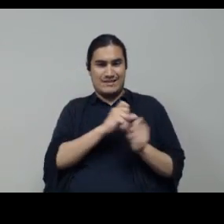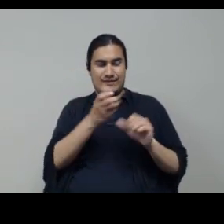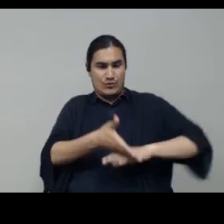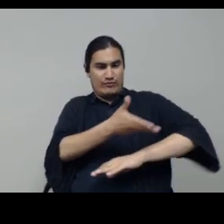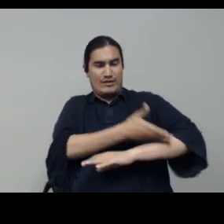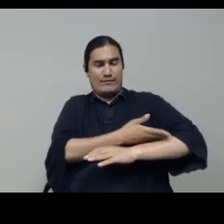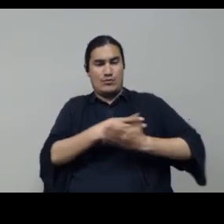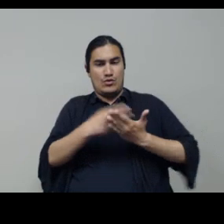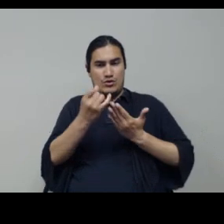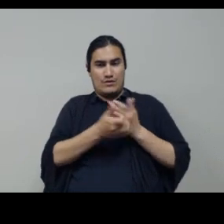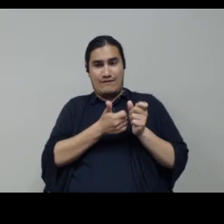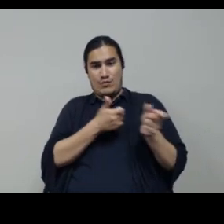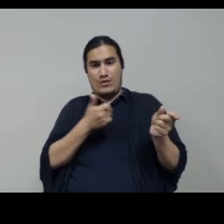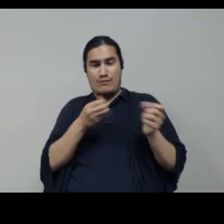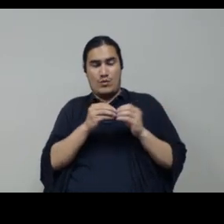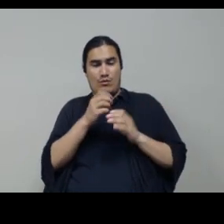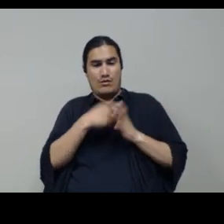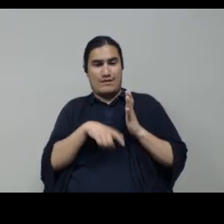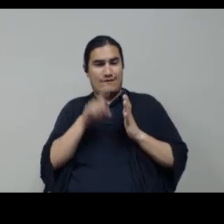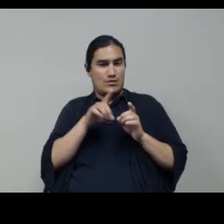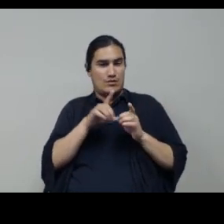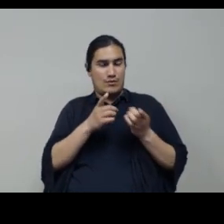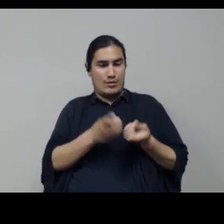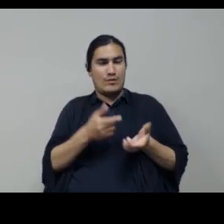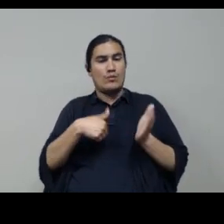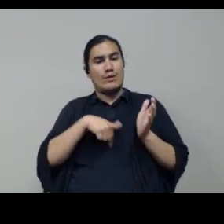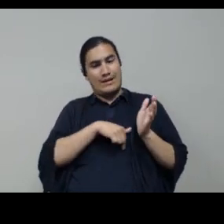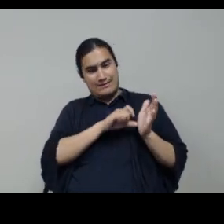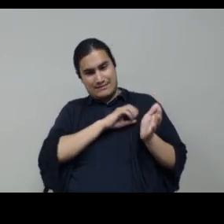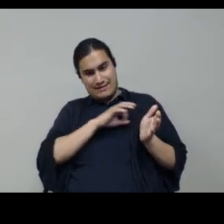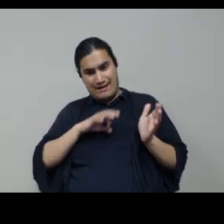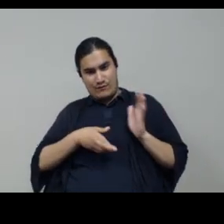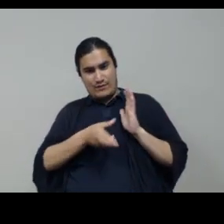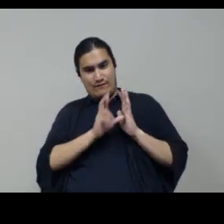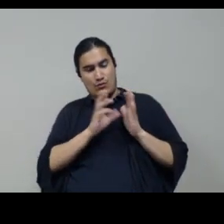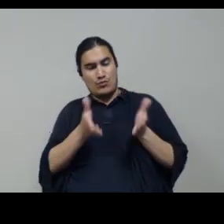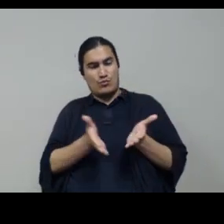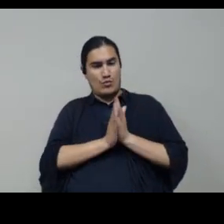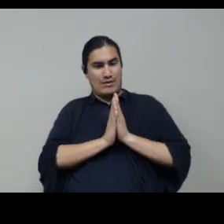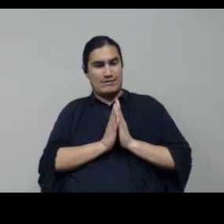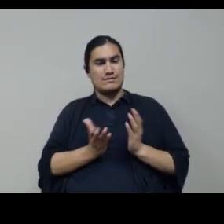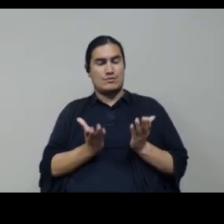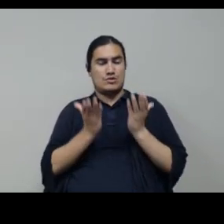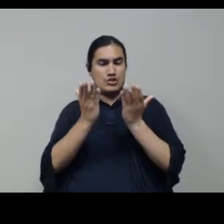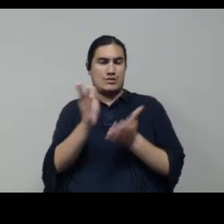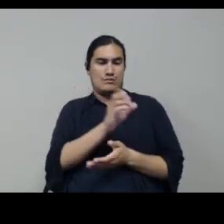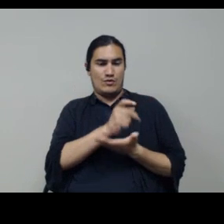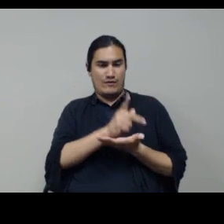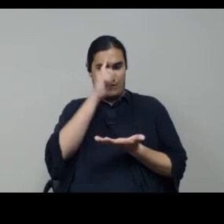extra costs to the department. Staff has reviewed the project and the request and recommends approval for this item.